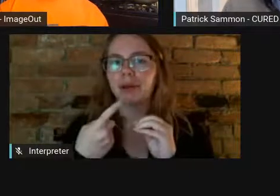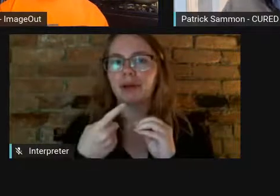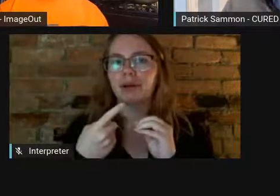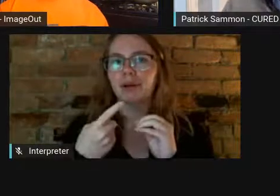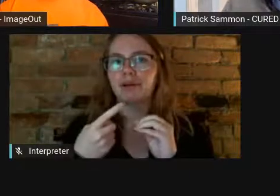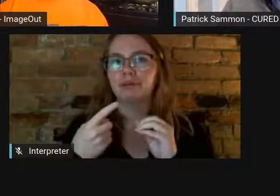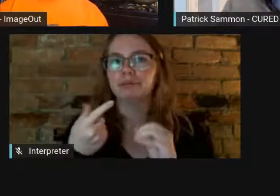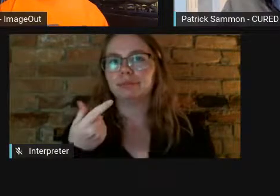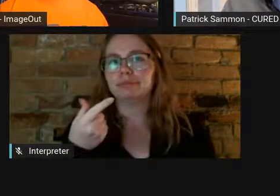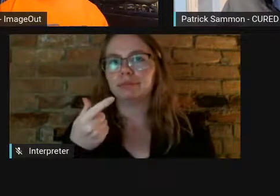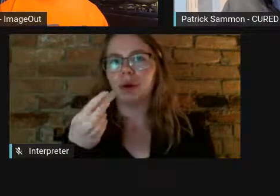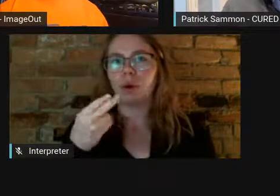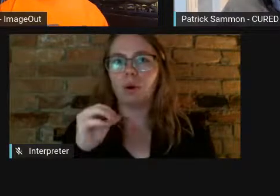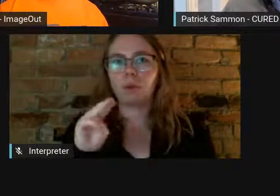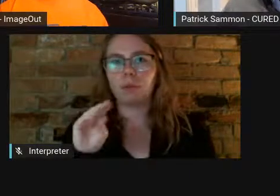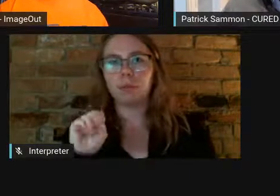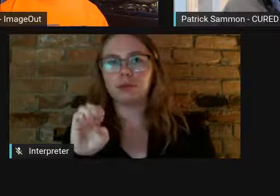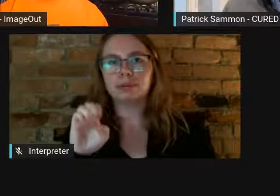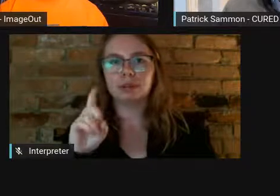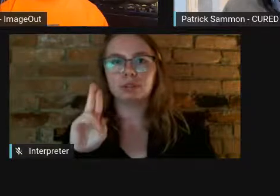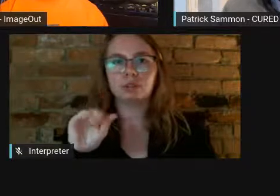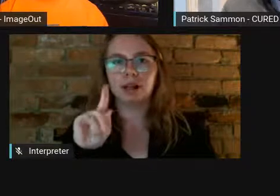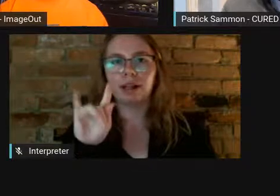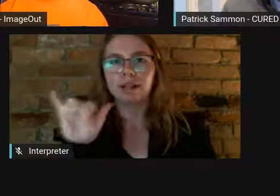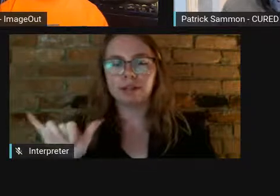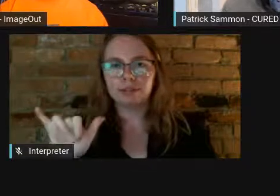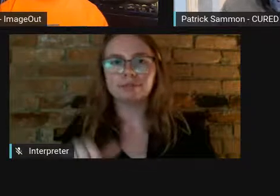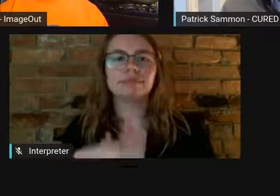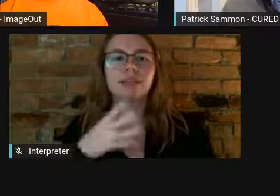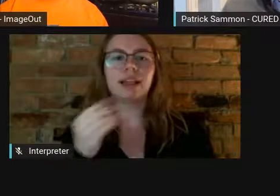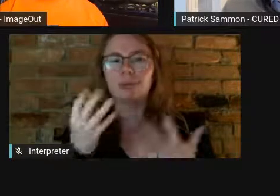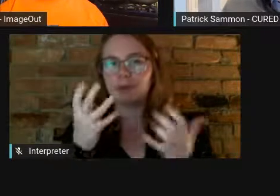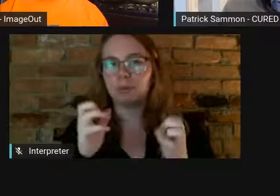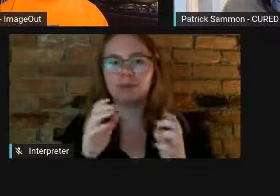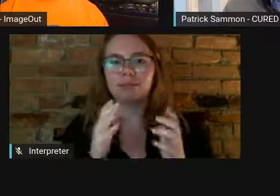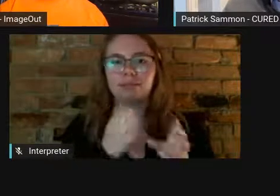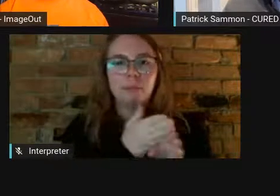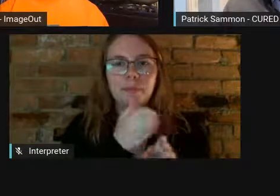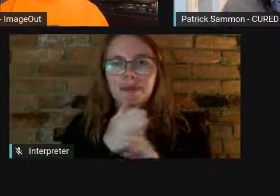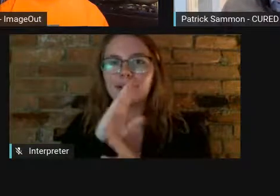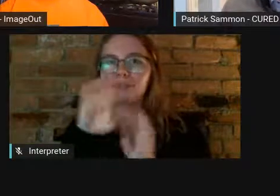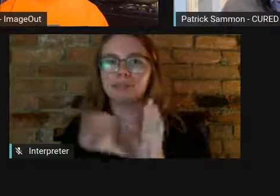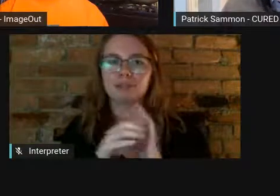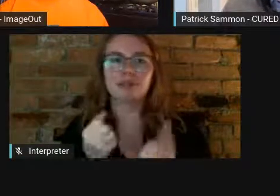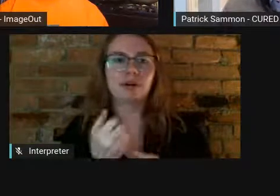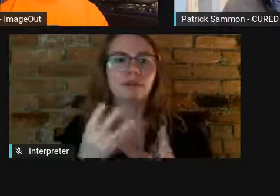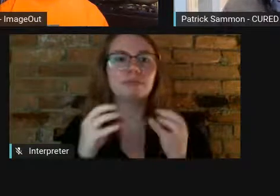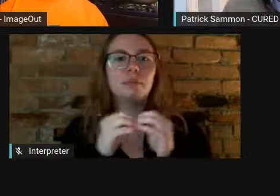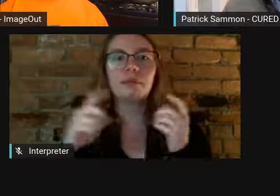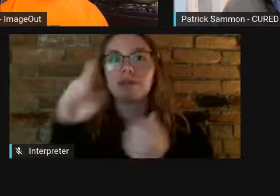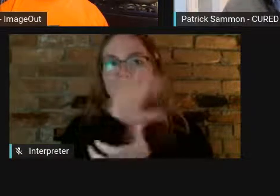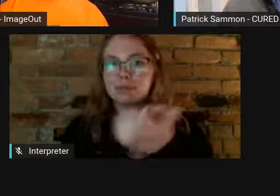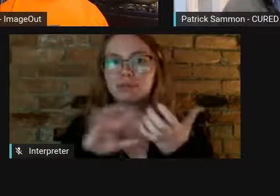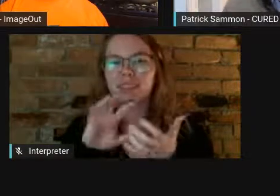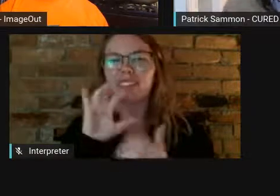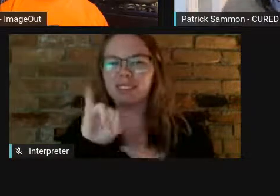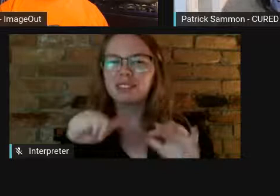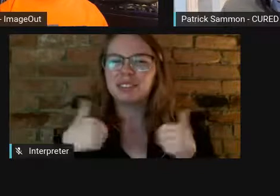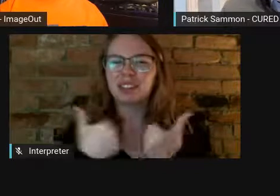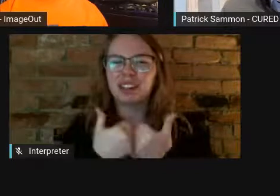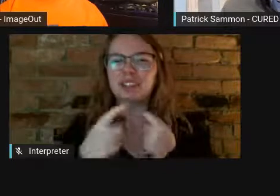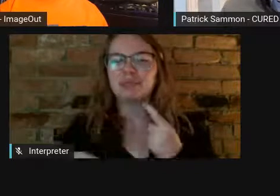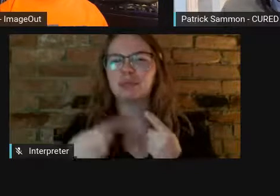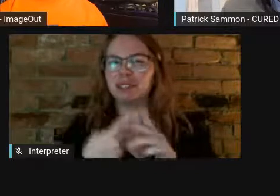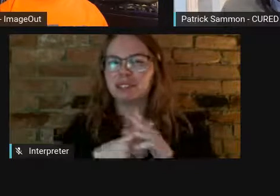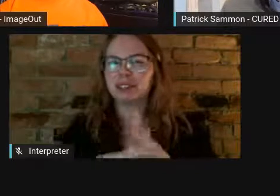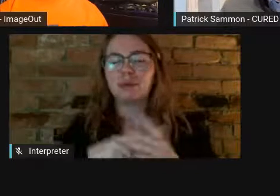number of main characters wouldn't confuse people. But that was a challenge we knew from the beginning, but we didn't want to cut certain